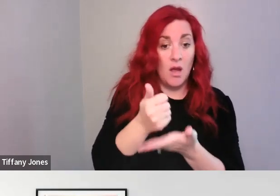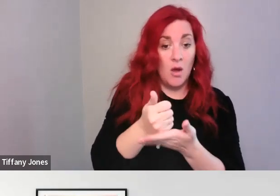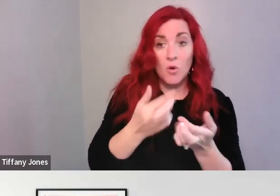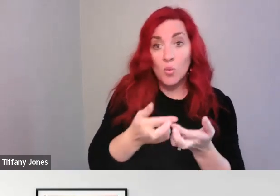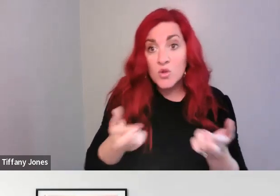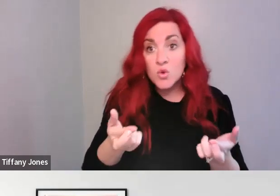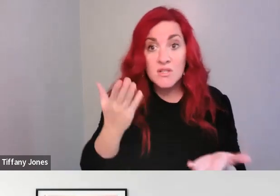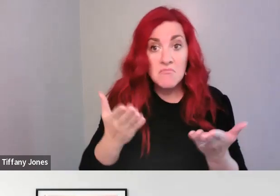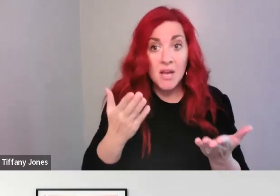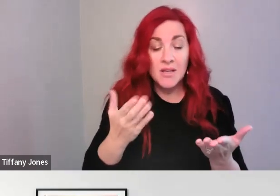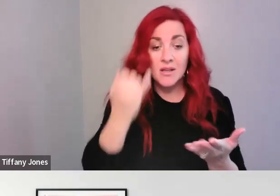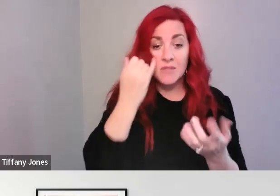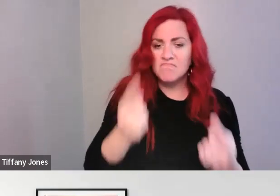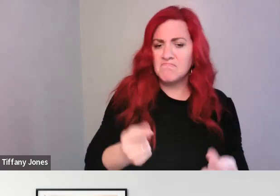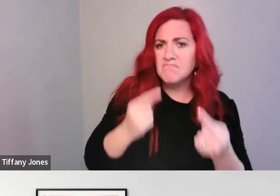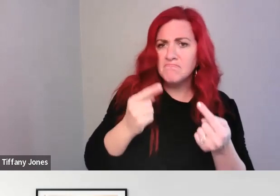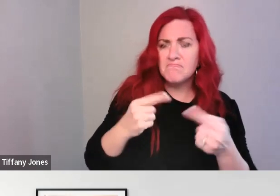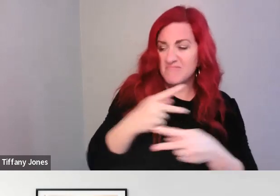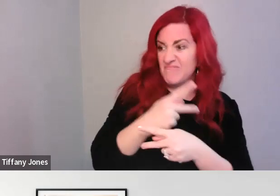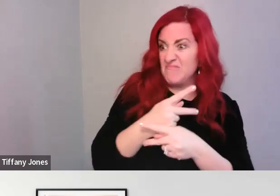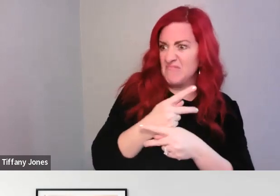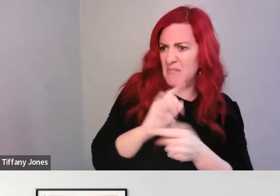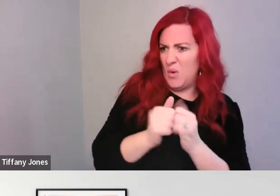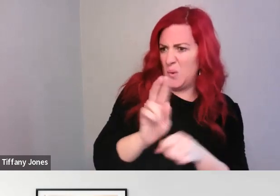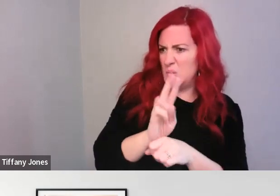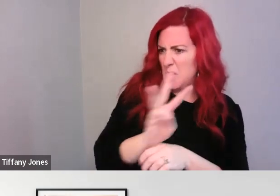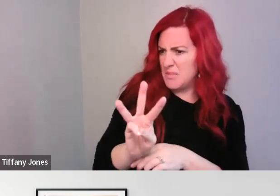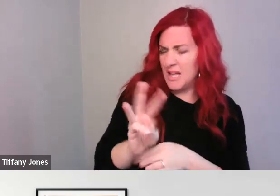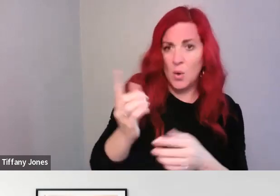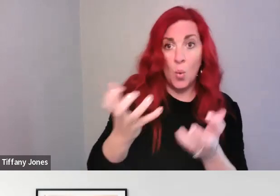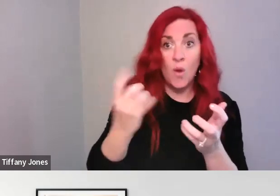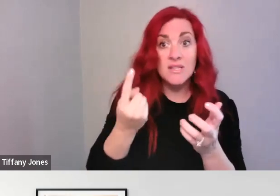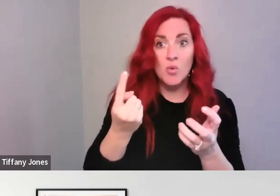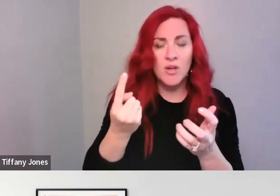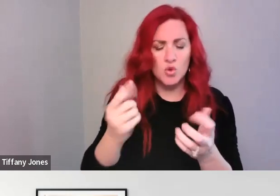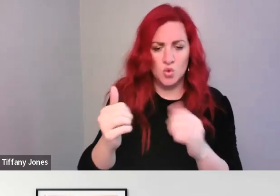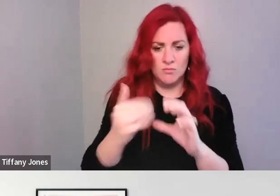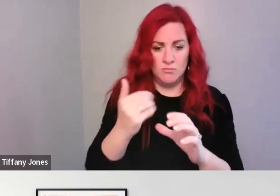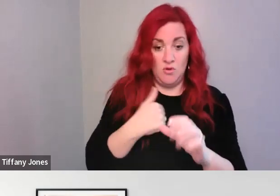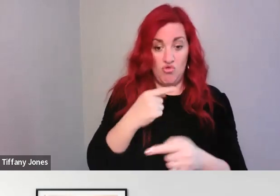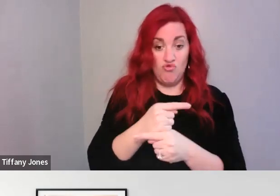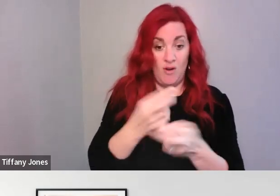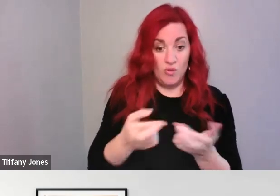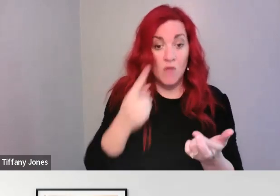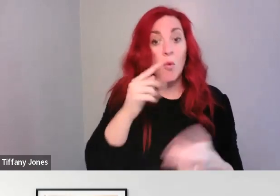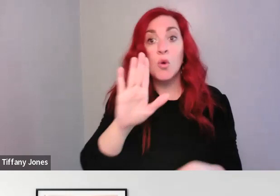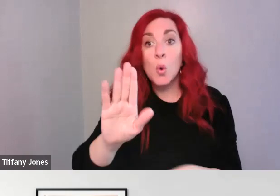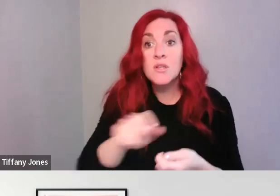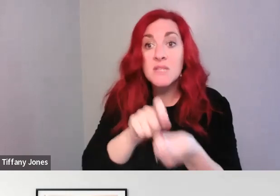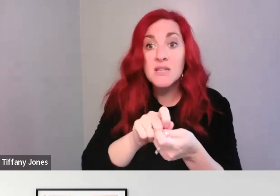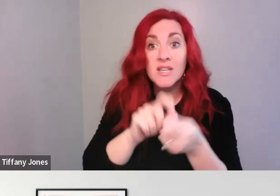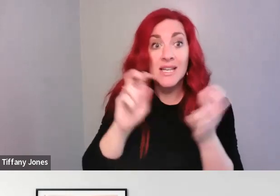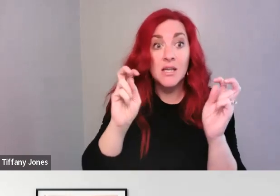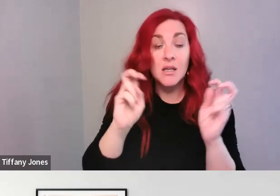So, if you're struggling to navigate our website and you just want someone to kind of send you the right resources for your issue, you could call